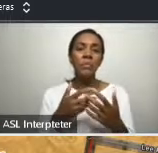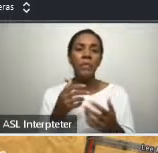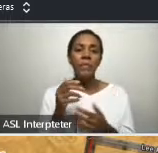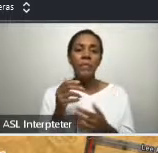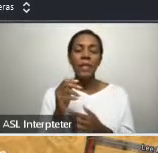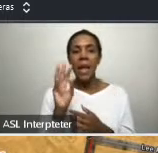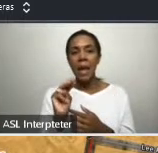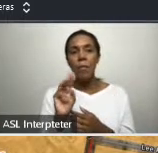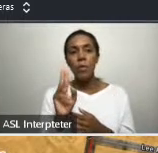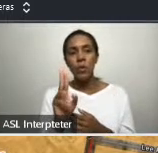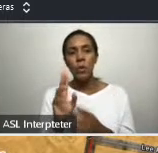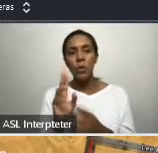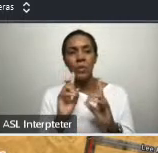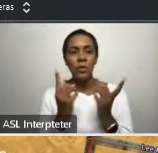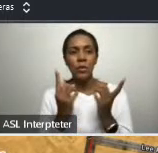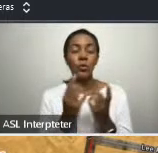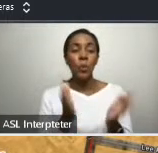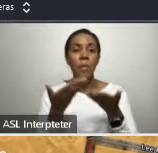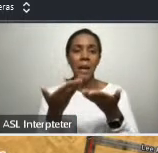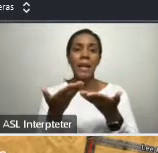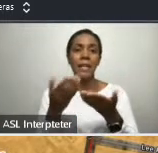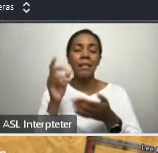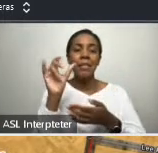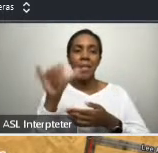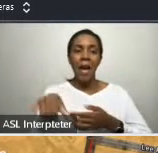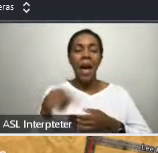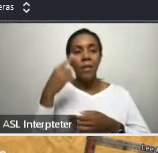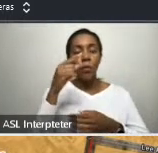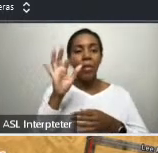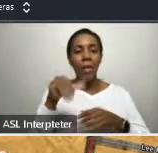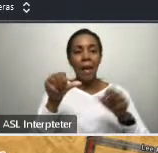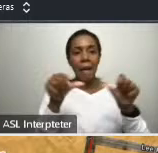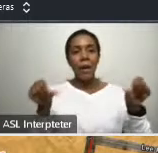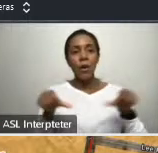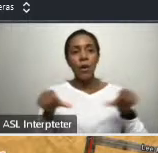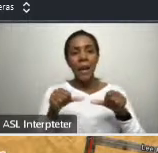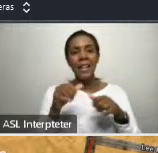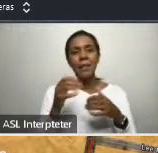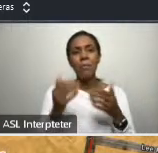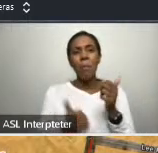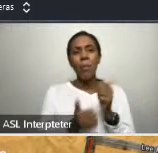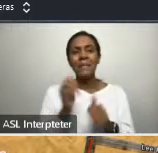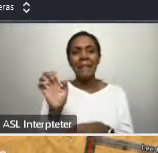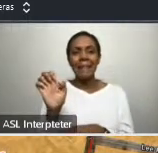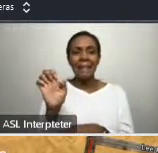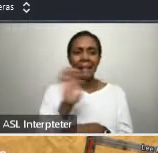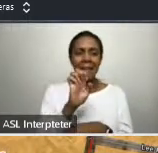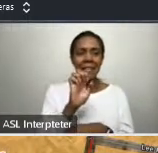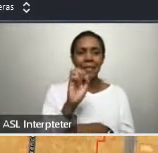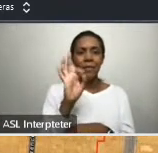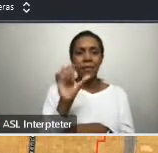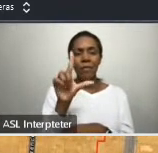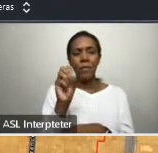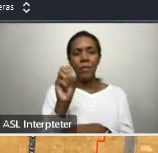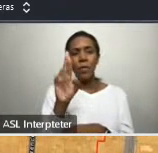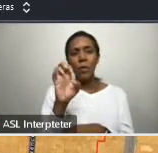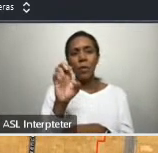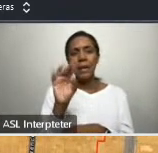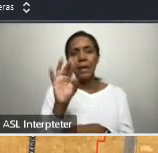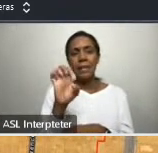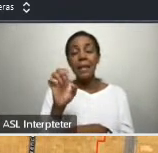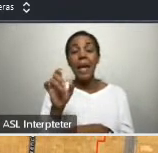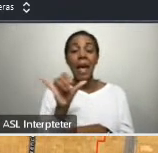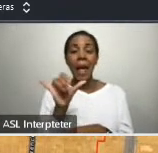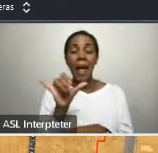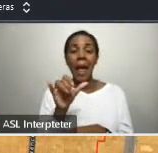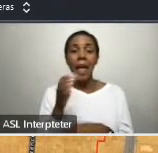as a whole, so we're recommending that for the area primarily east of Florence. Next slide. And then